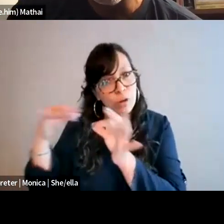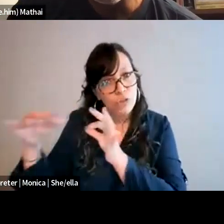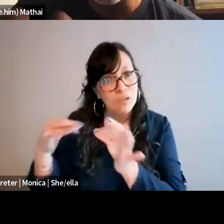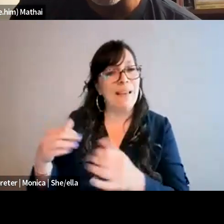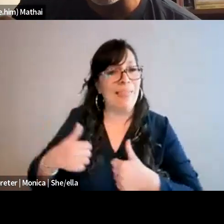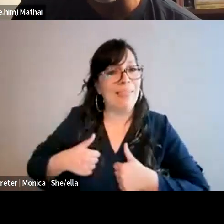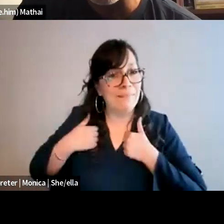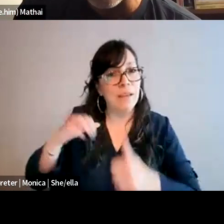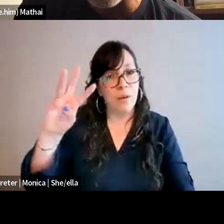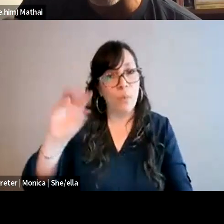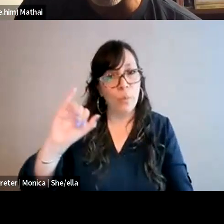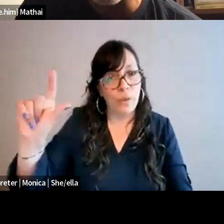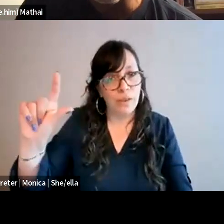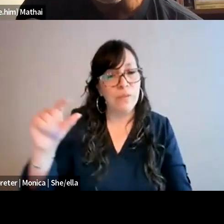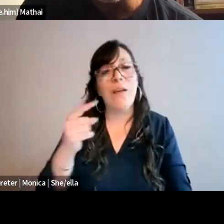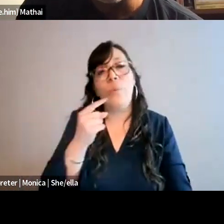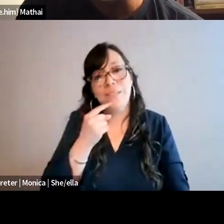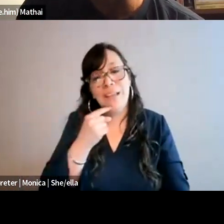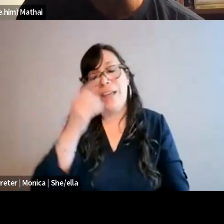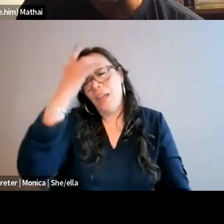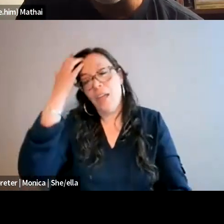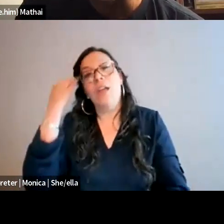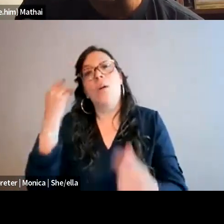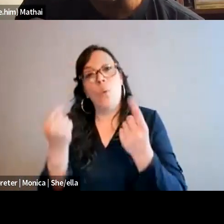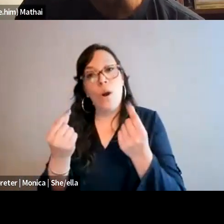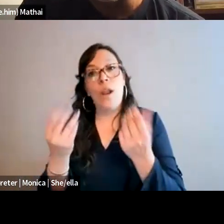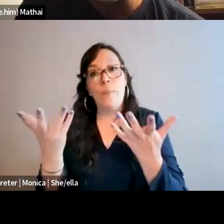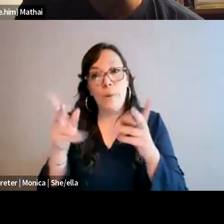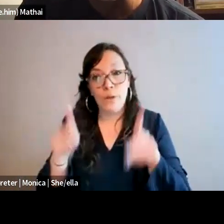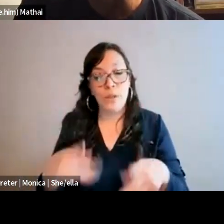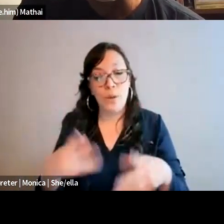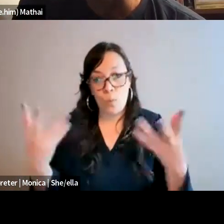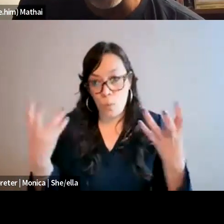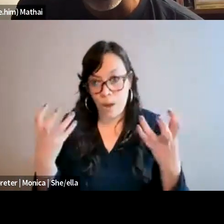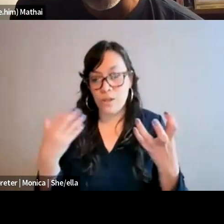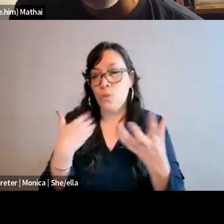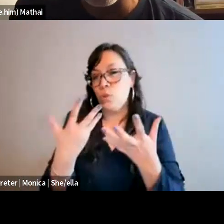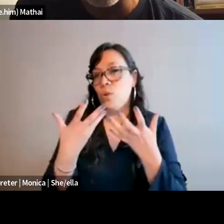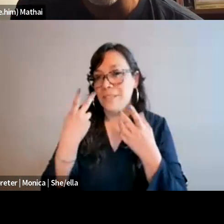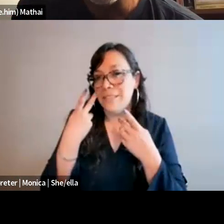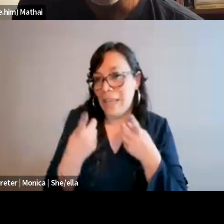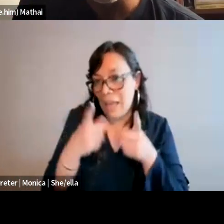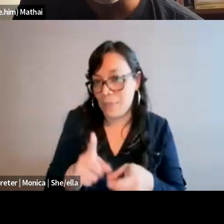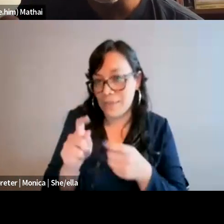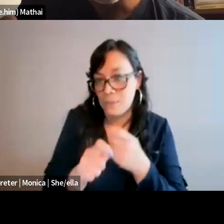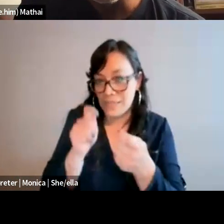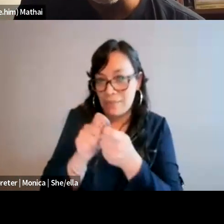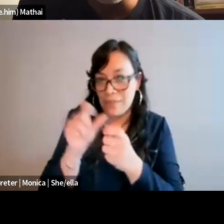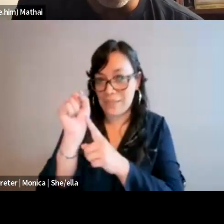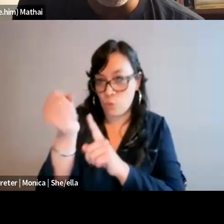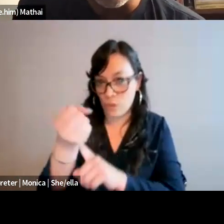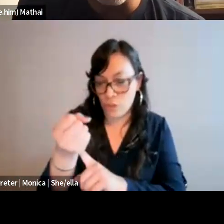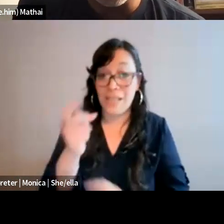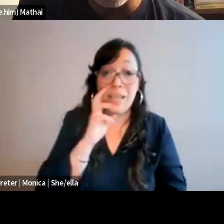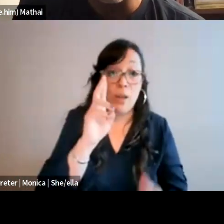will that would actually say what you actually would want to happen in certain situations, right? So in